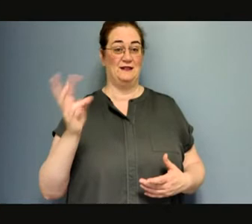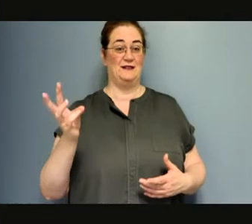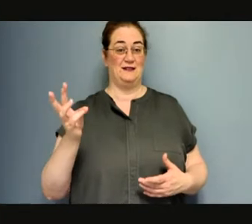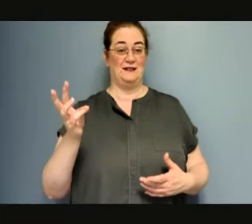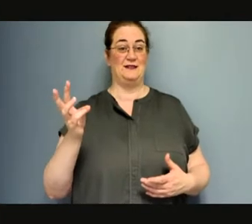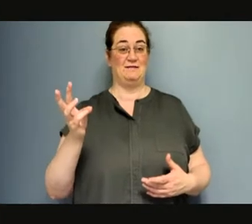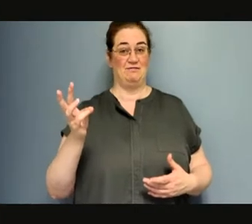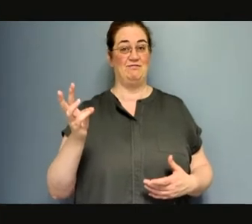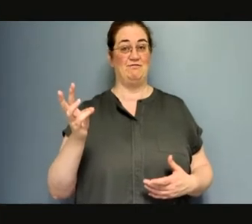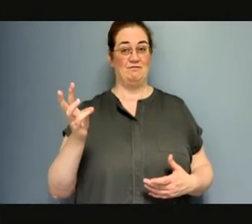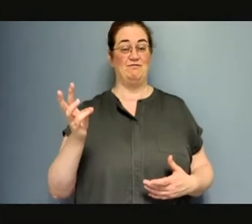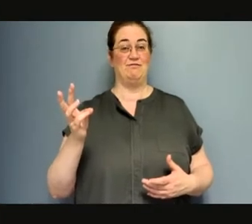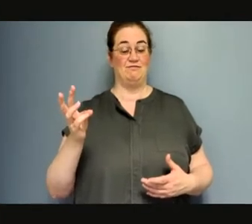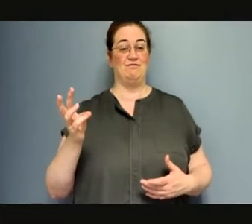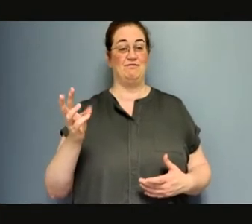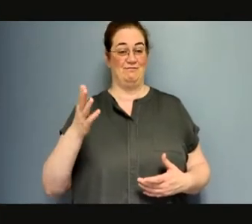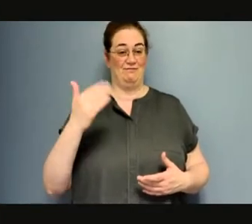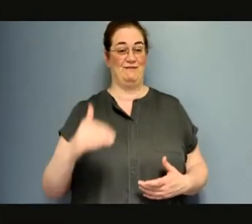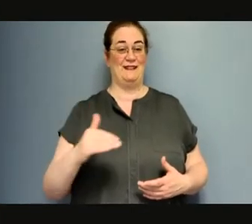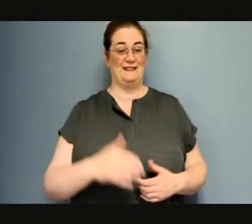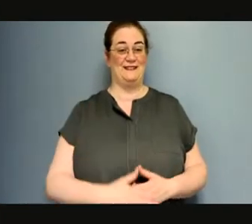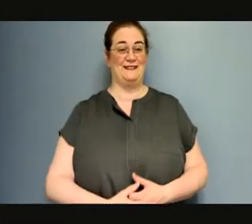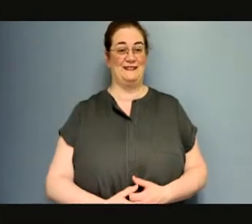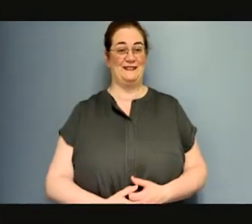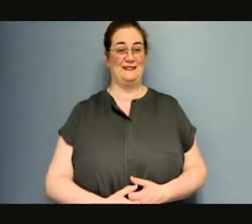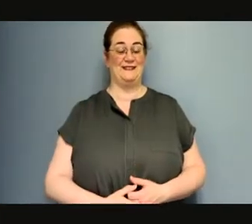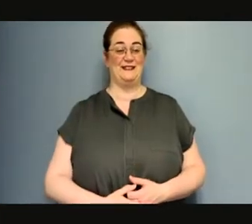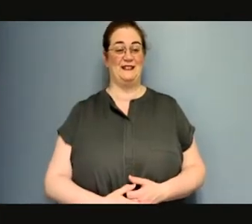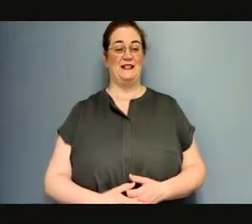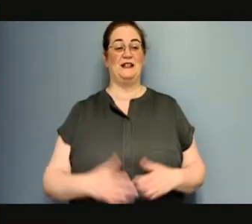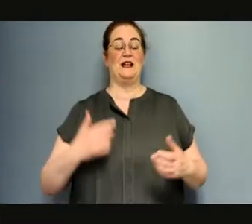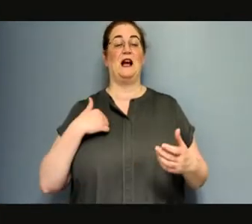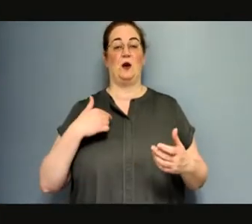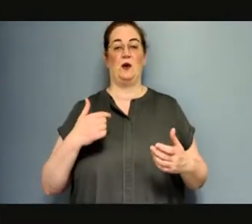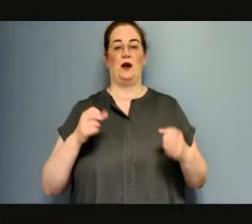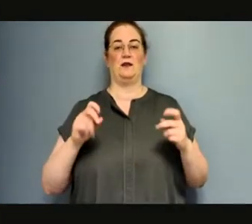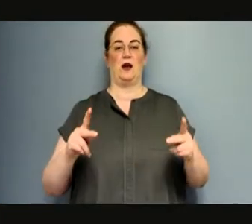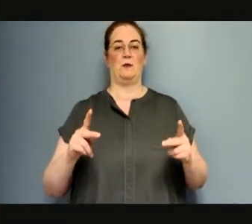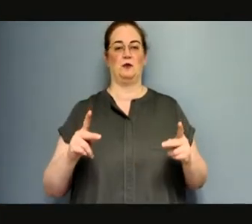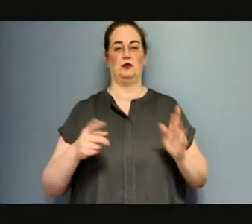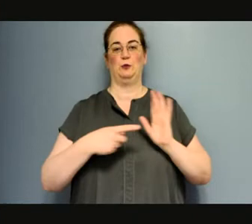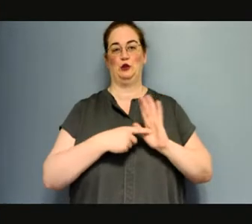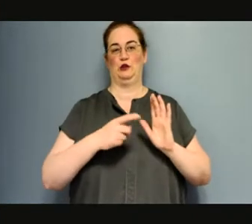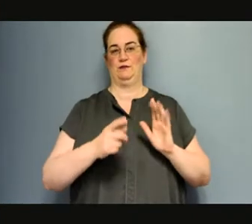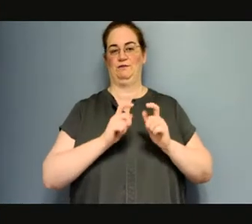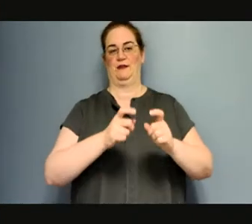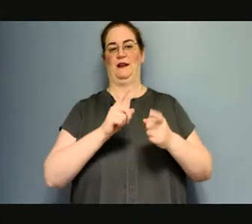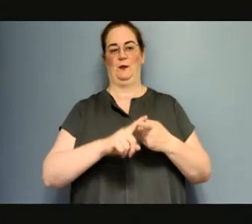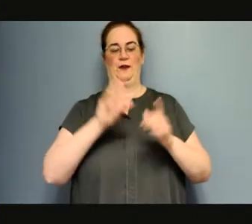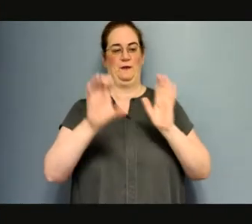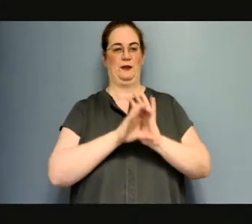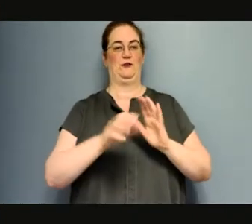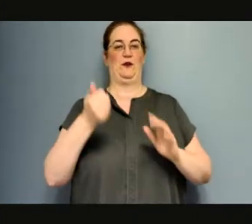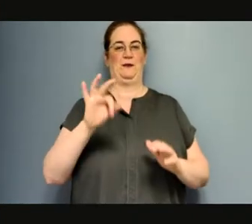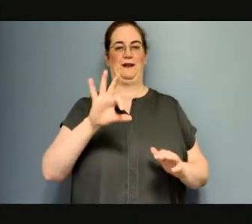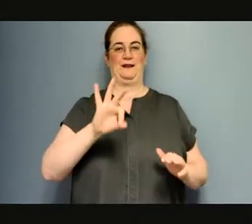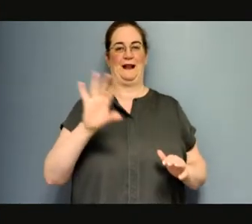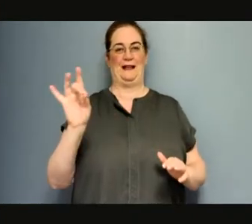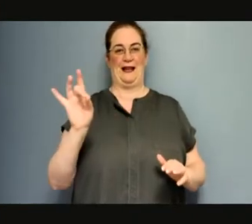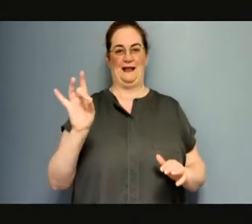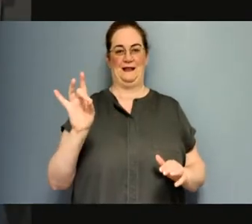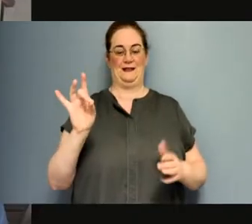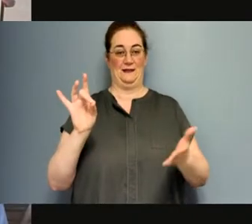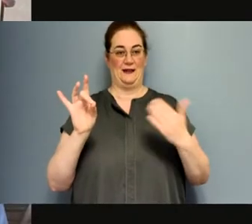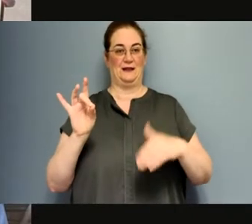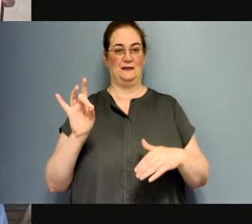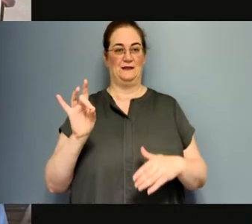And next. And we had the opportunity to present him with a picture from 1998. Next